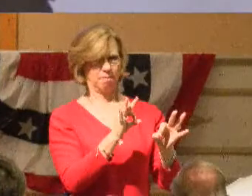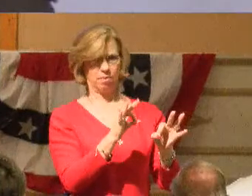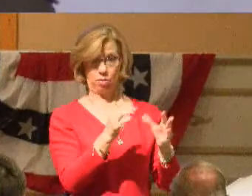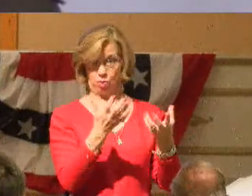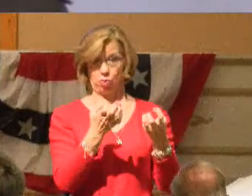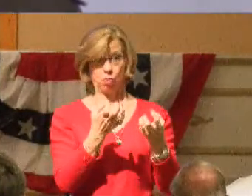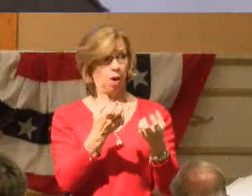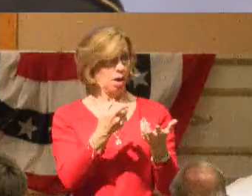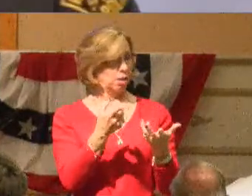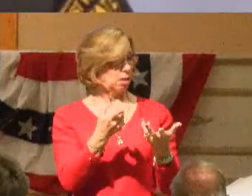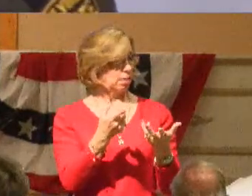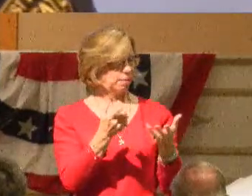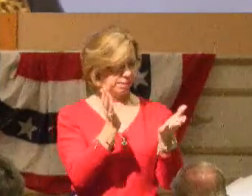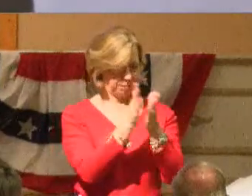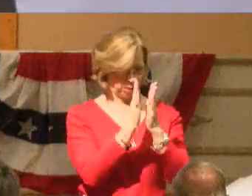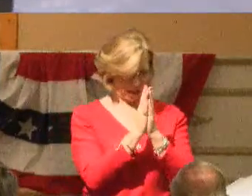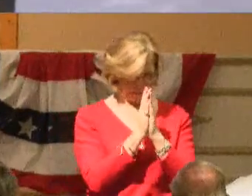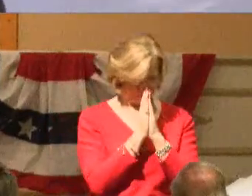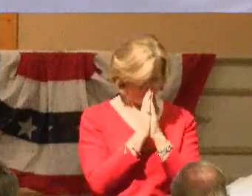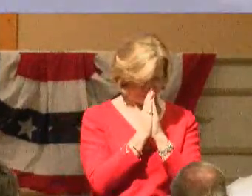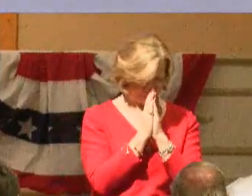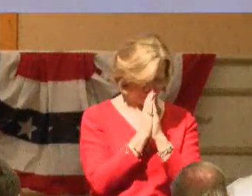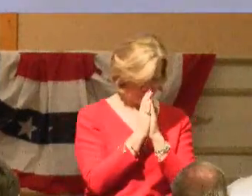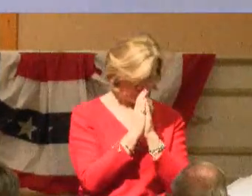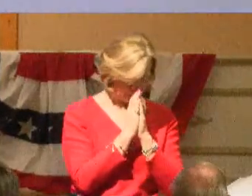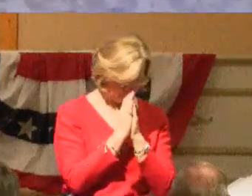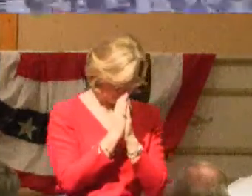your life today? Let's bow our heads for prayer.